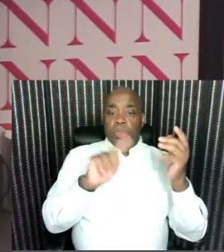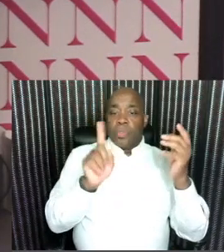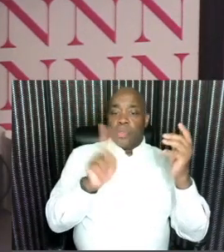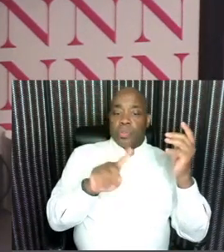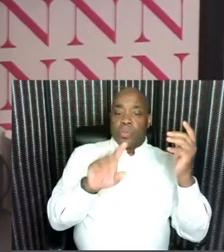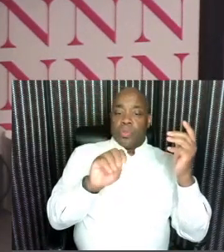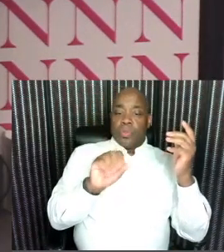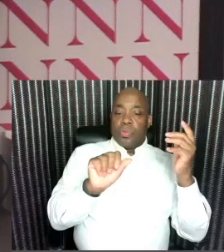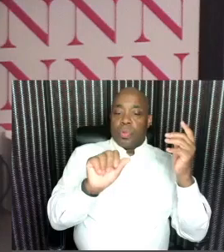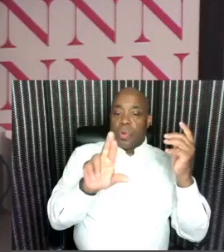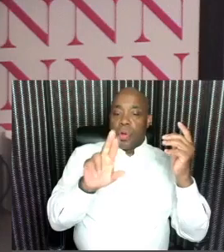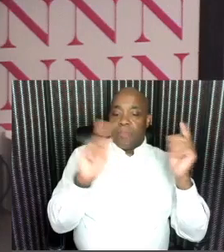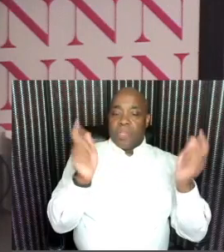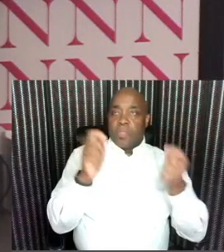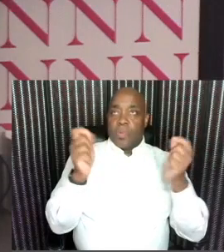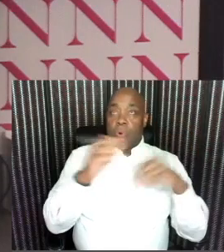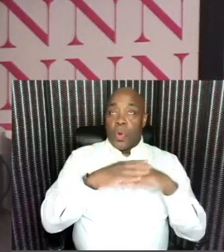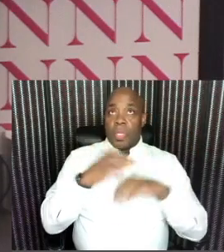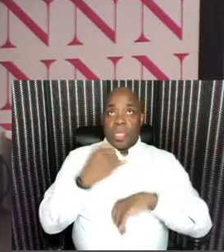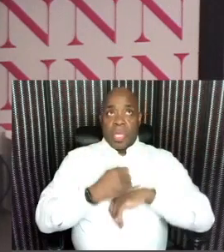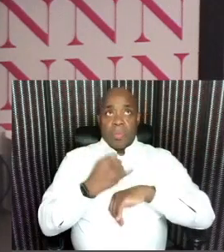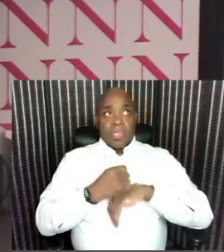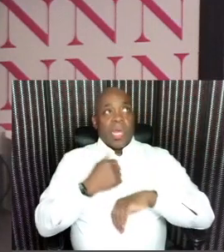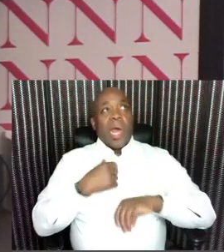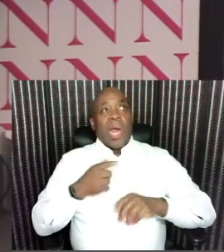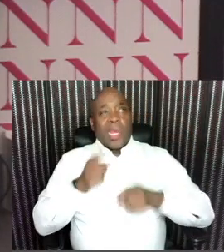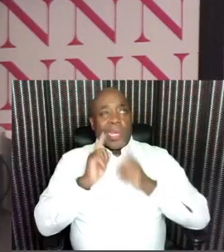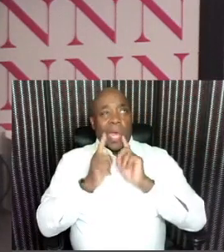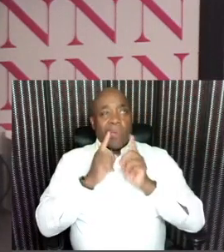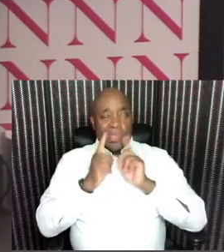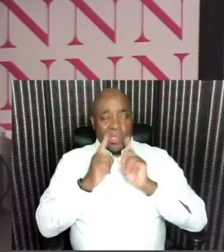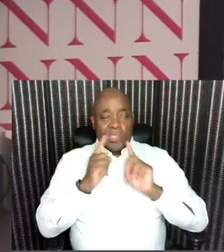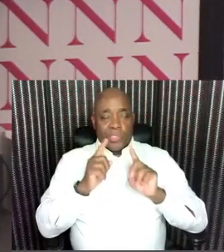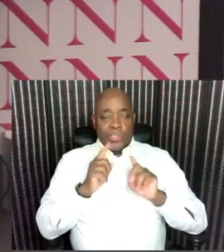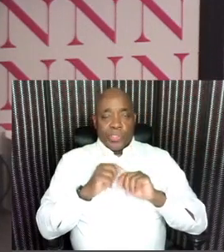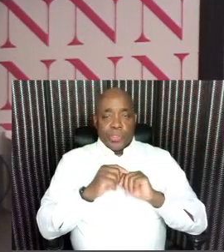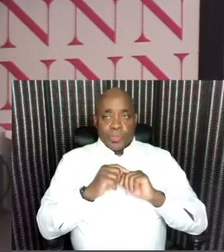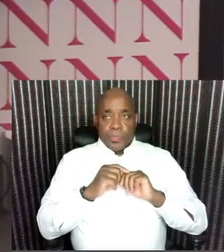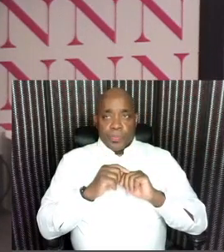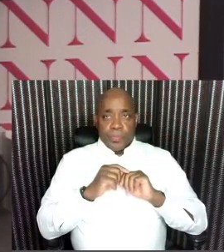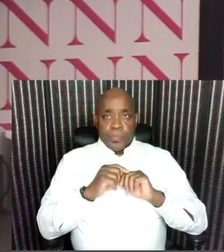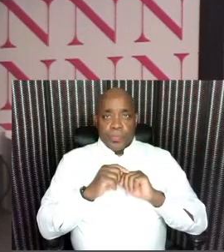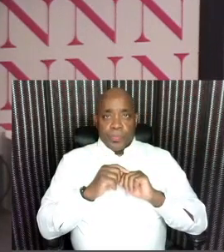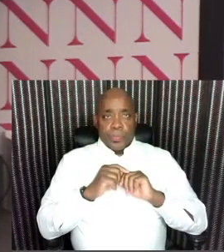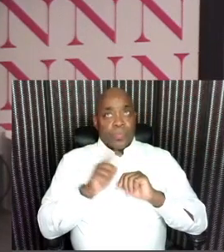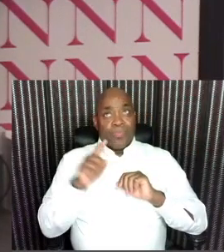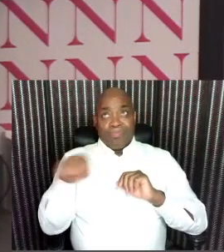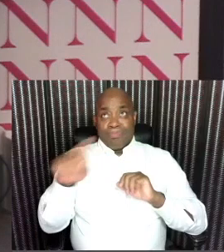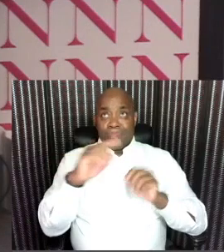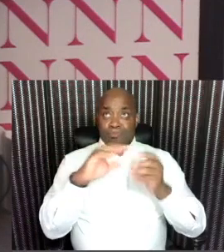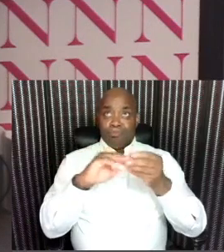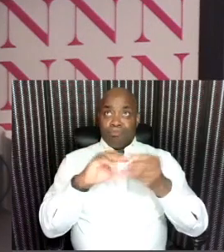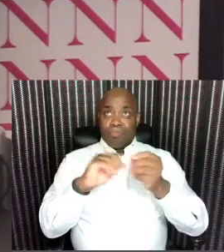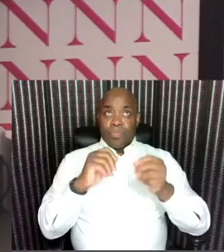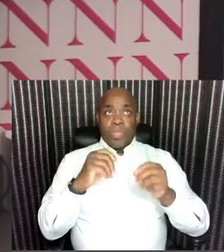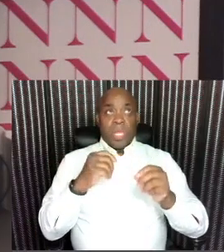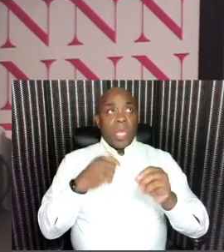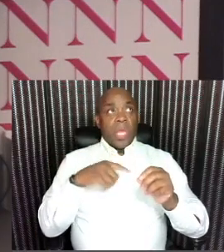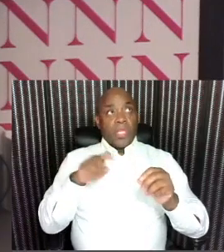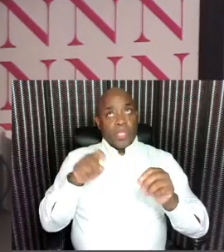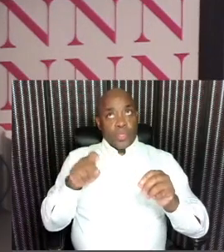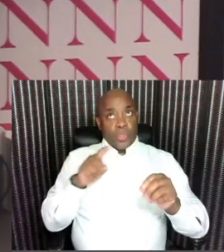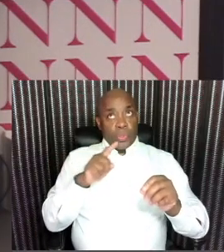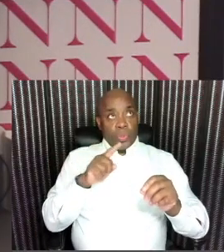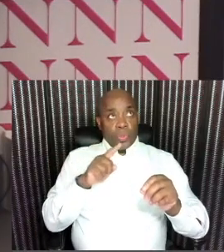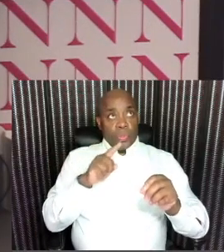campus, I did have a conversation where like, you know, it was basically said to me, I need you to guarantee we're gonna be treated okay